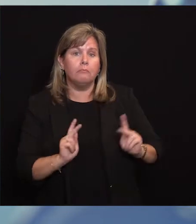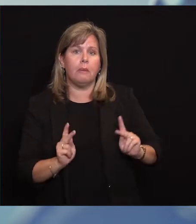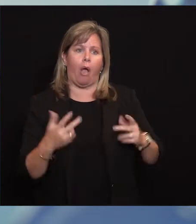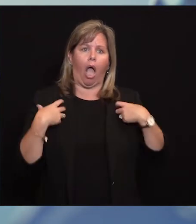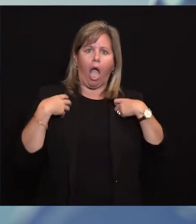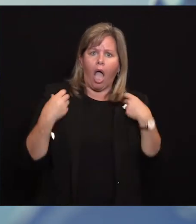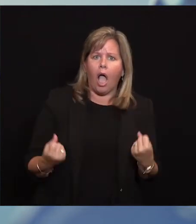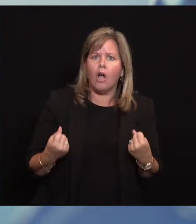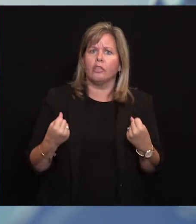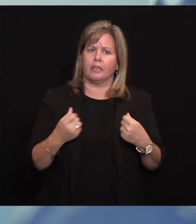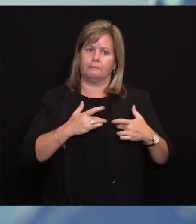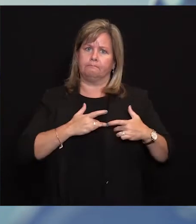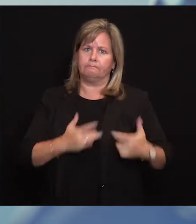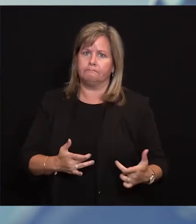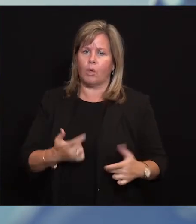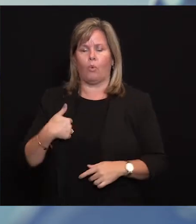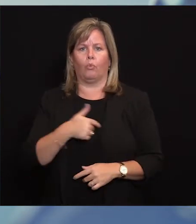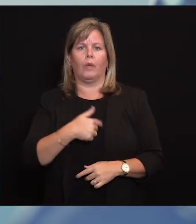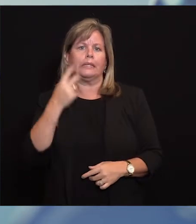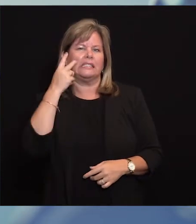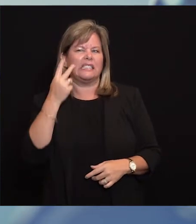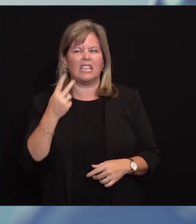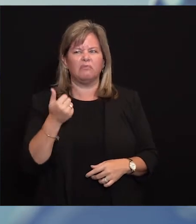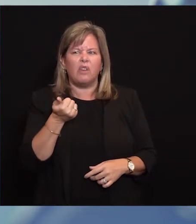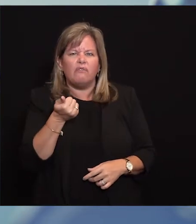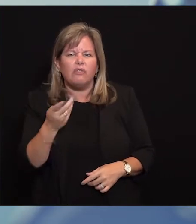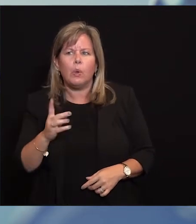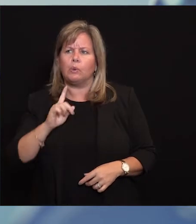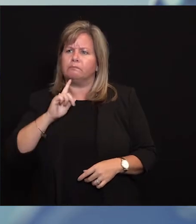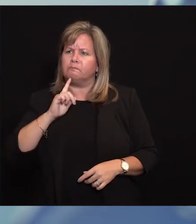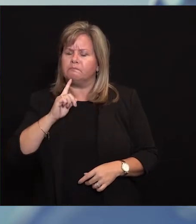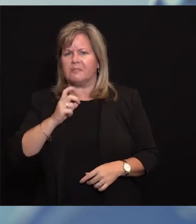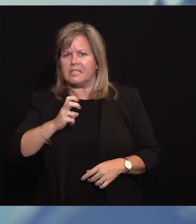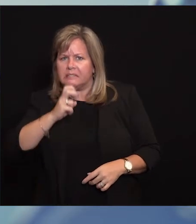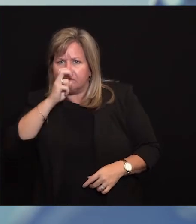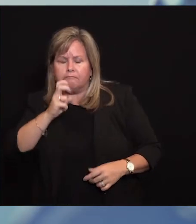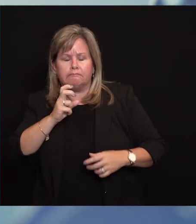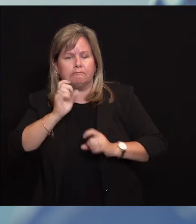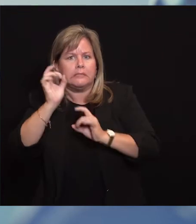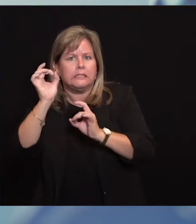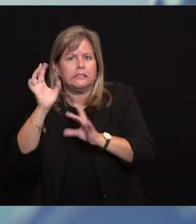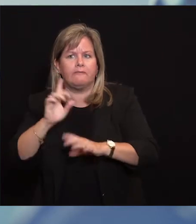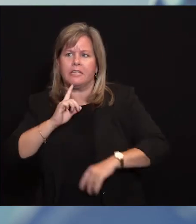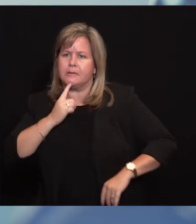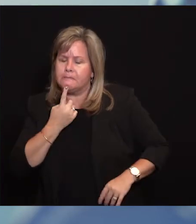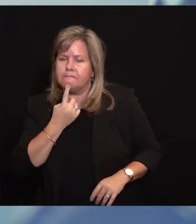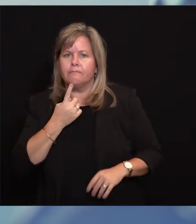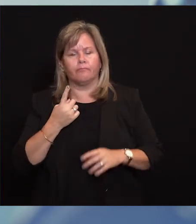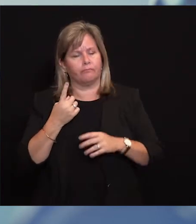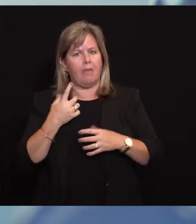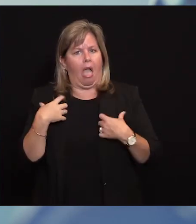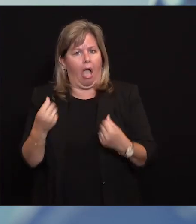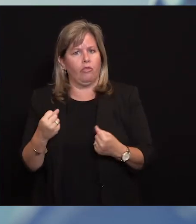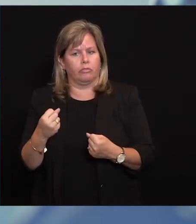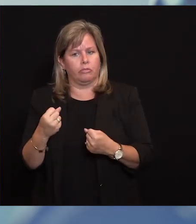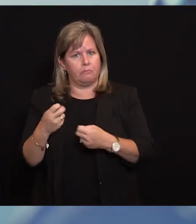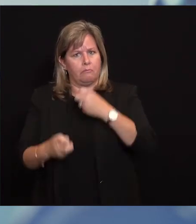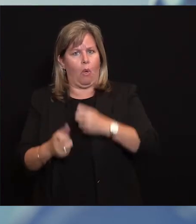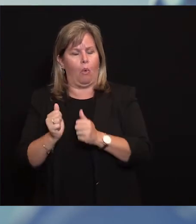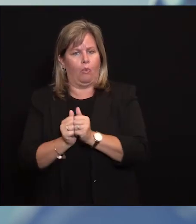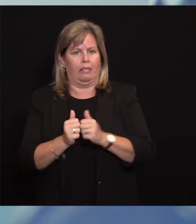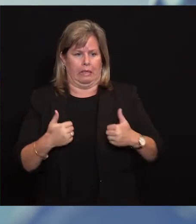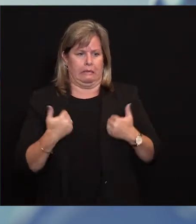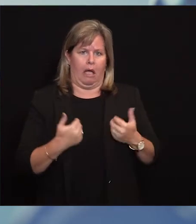we see very few severe health outcomes associated with COVID-19 and that younger, healthy